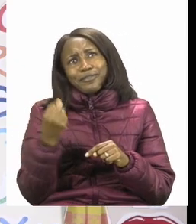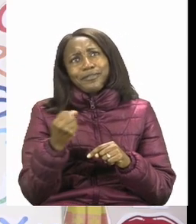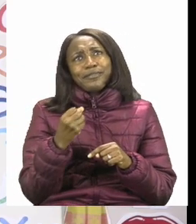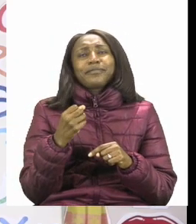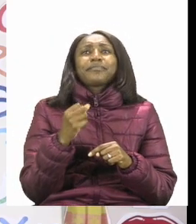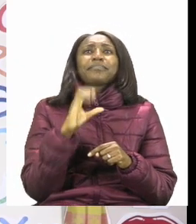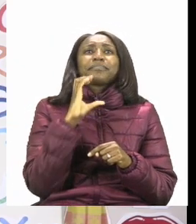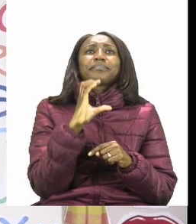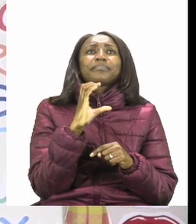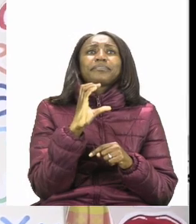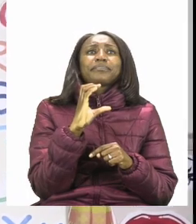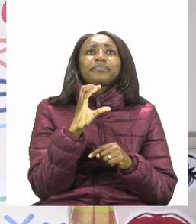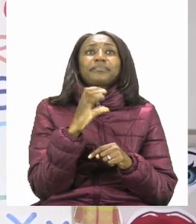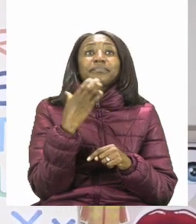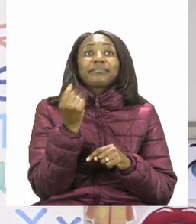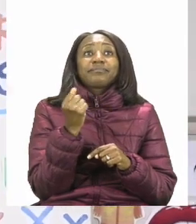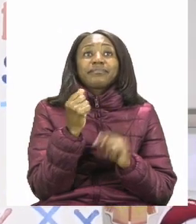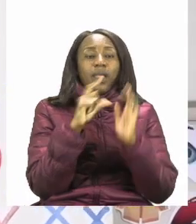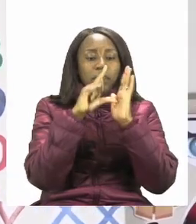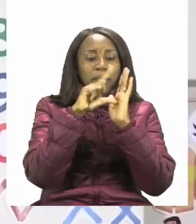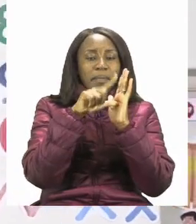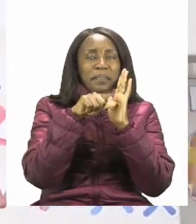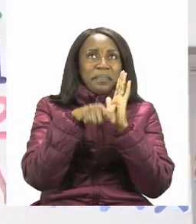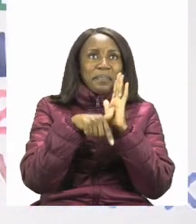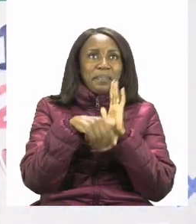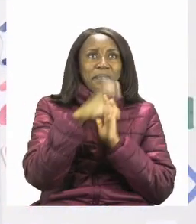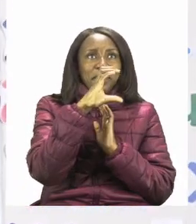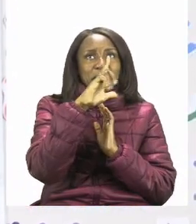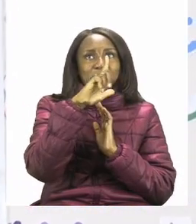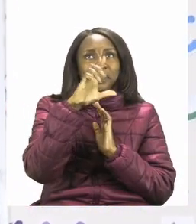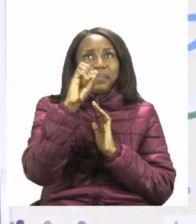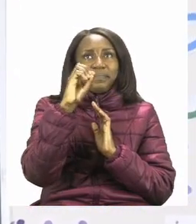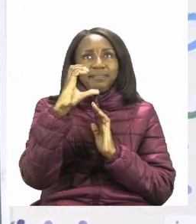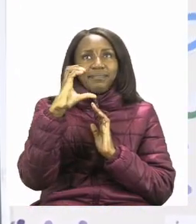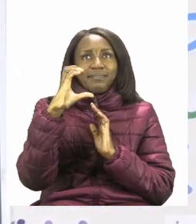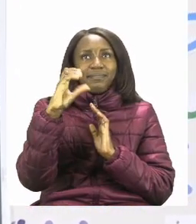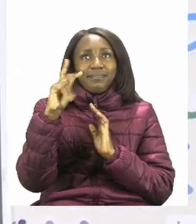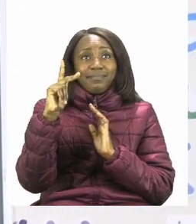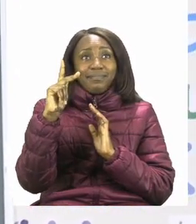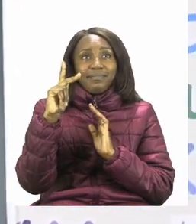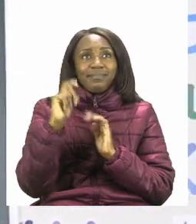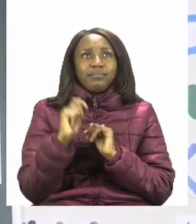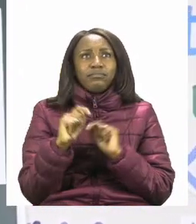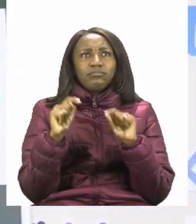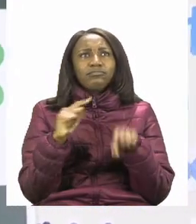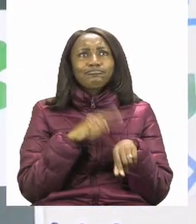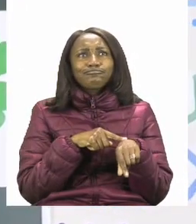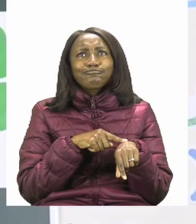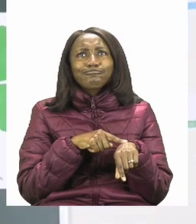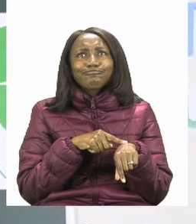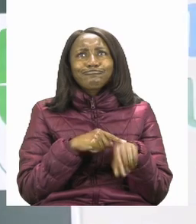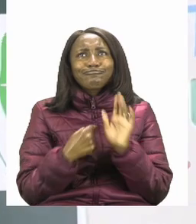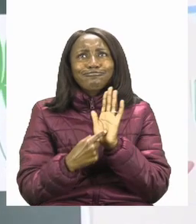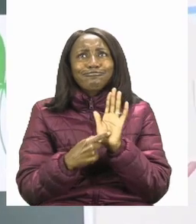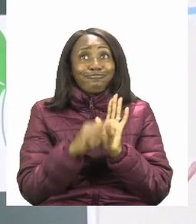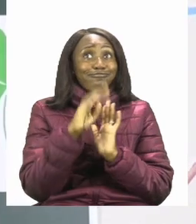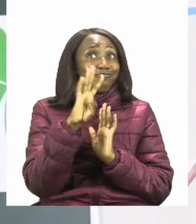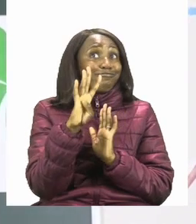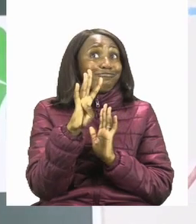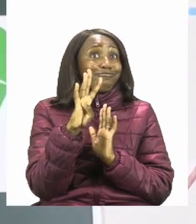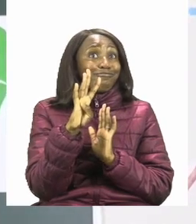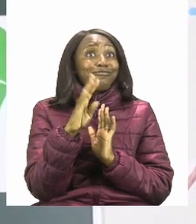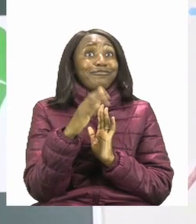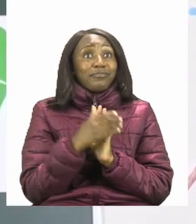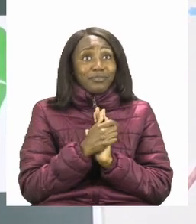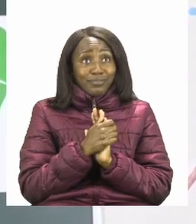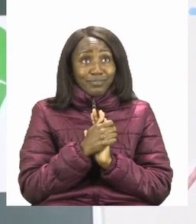as well. We have a clock. And right now, our clock is telling the time. Now, the